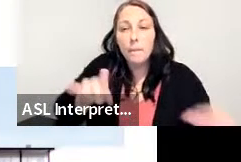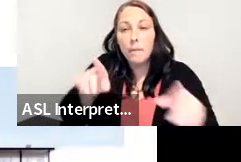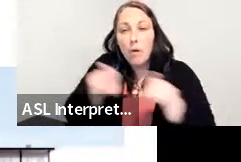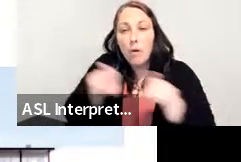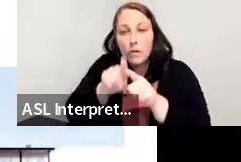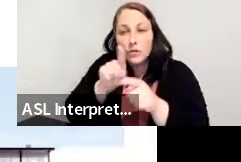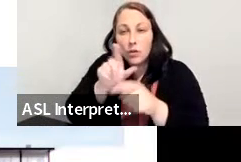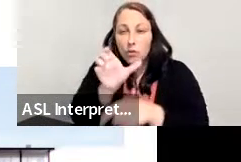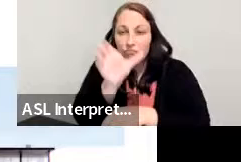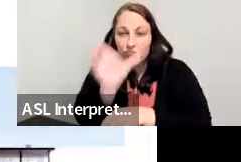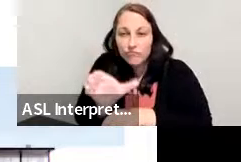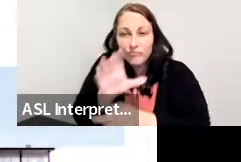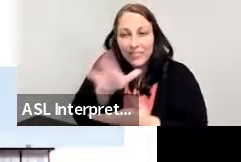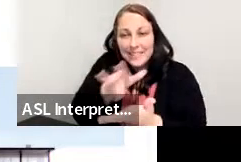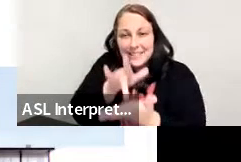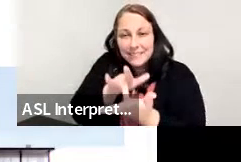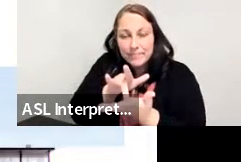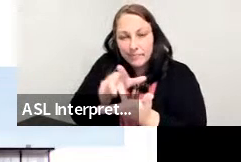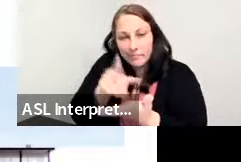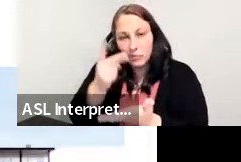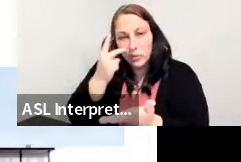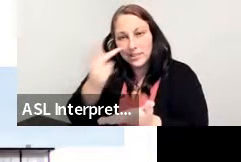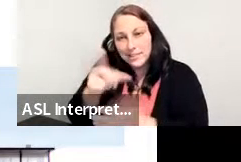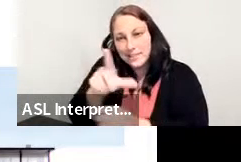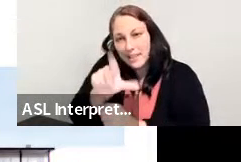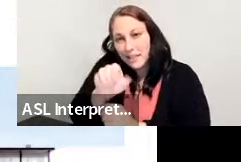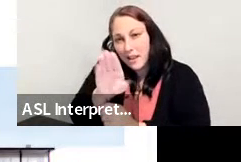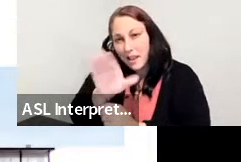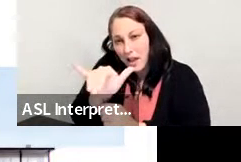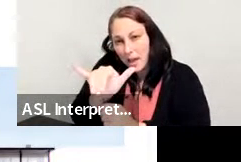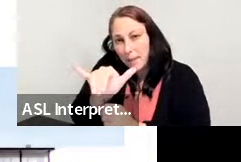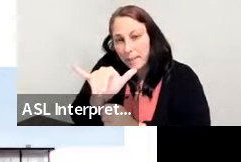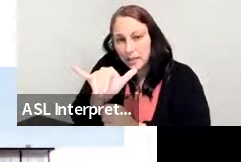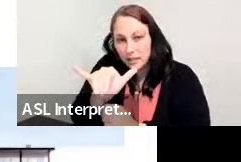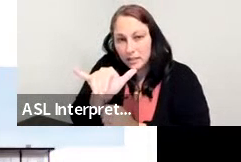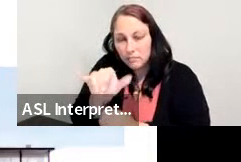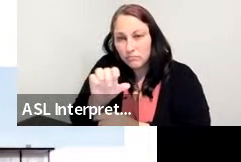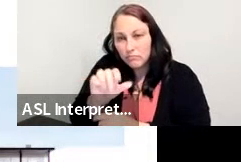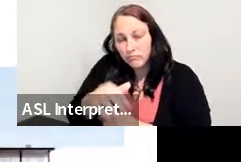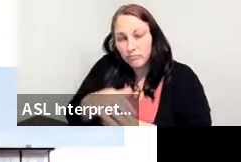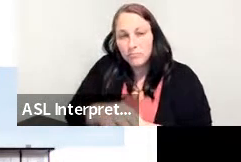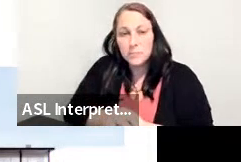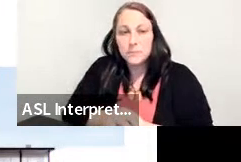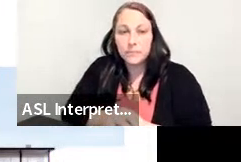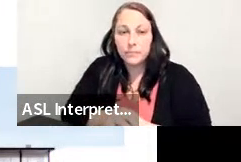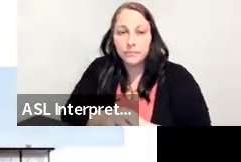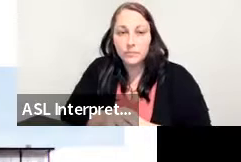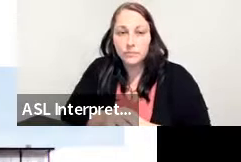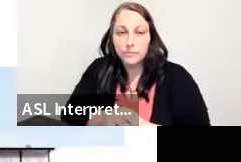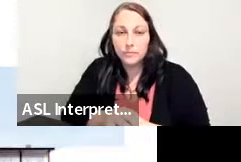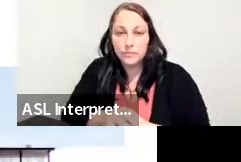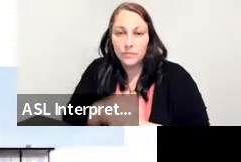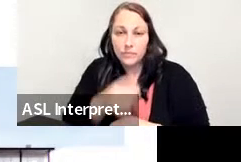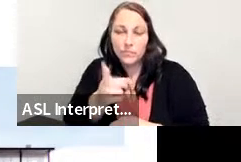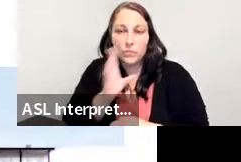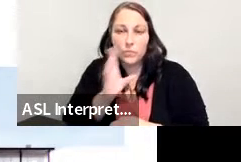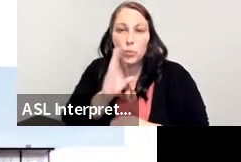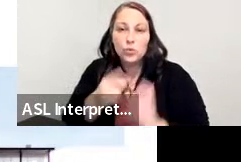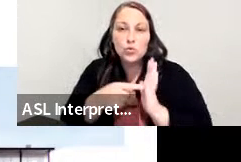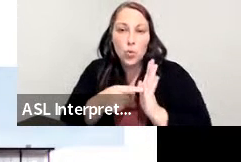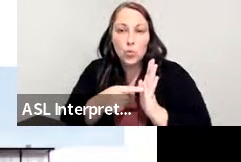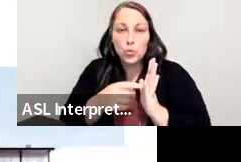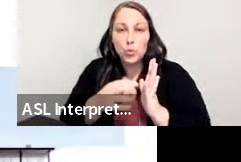view essentially really sums up the sort of massing, but also the articulation of materiality of the building to break down the